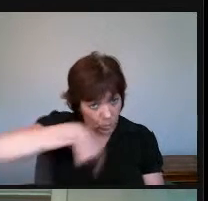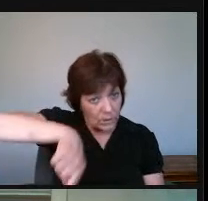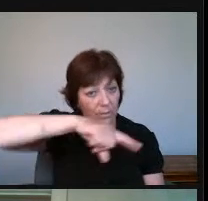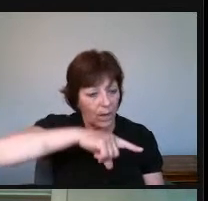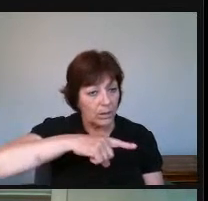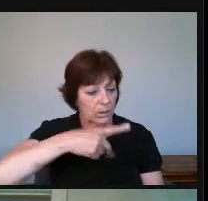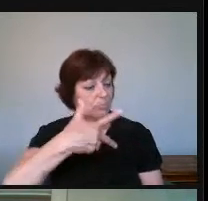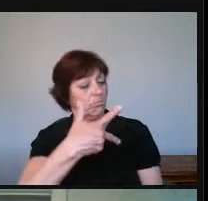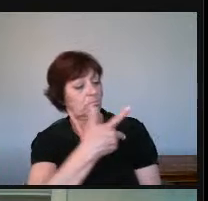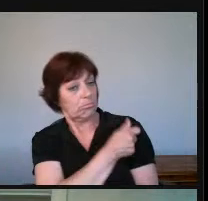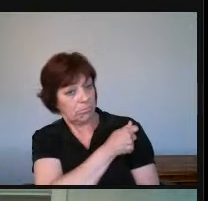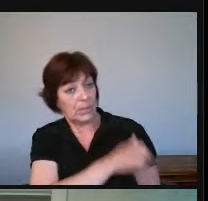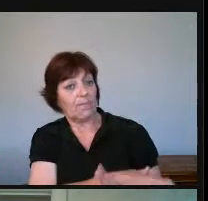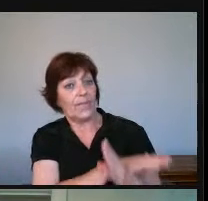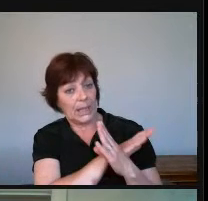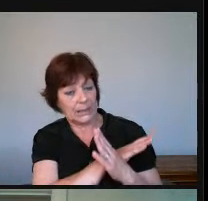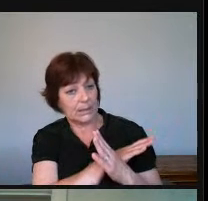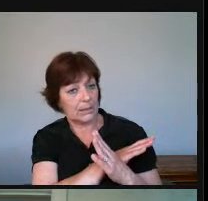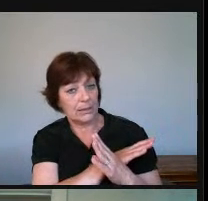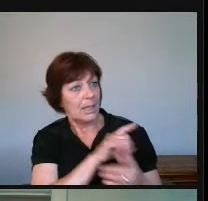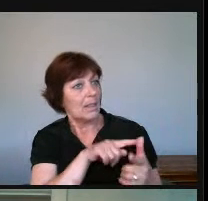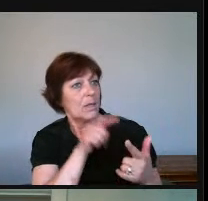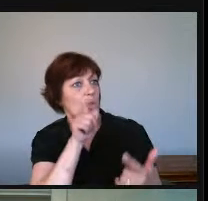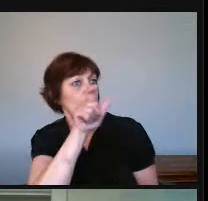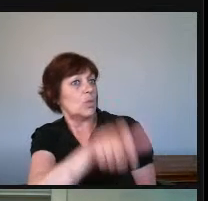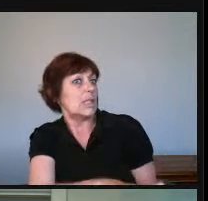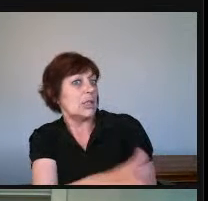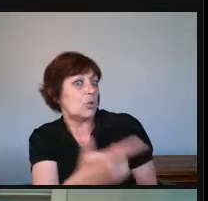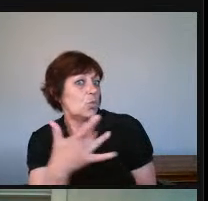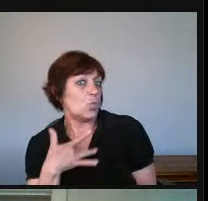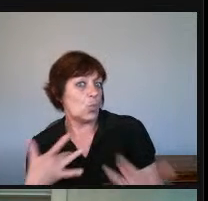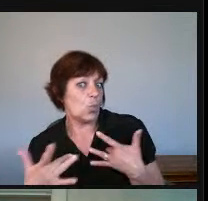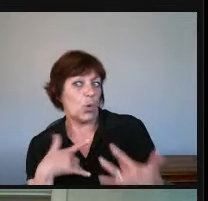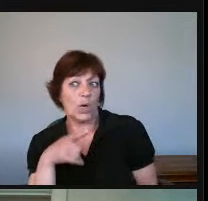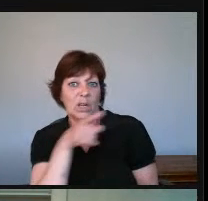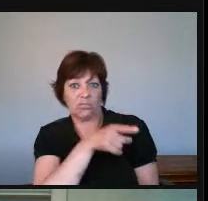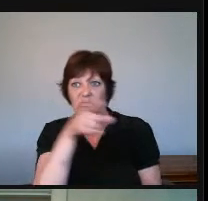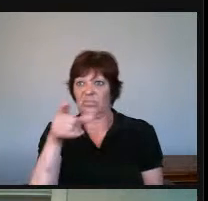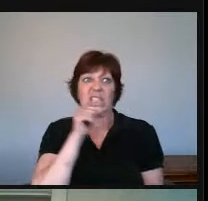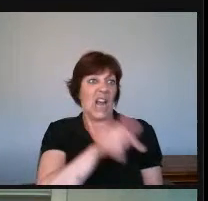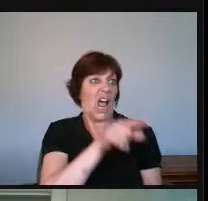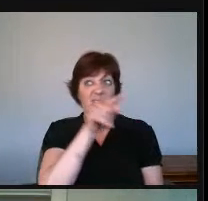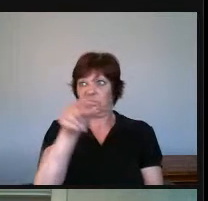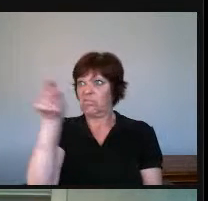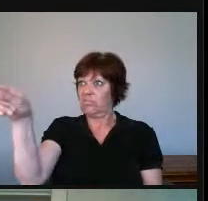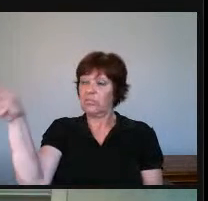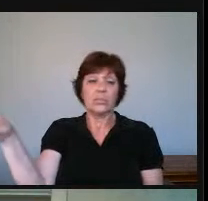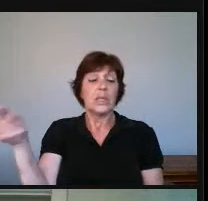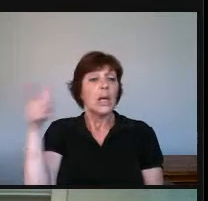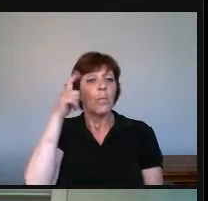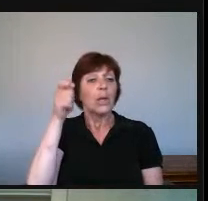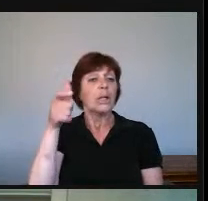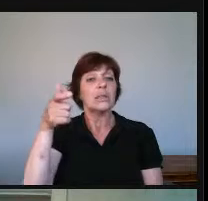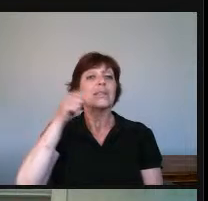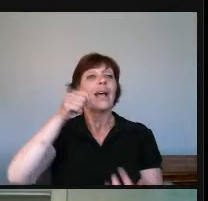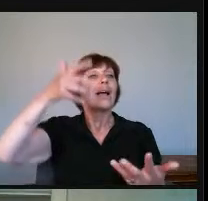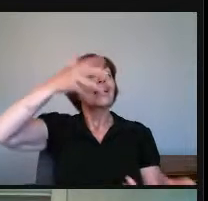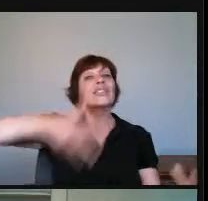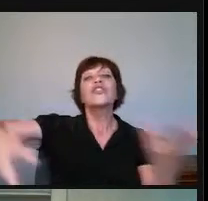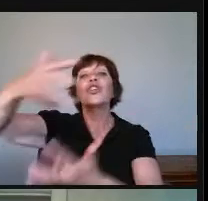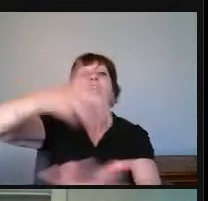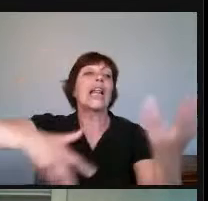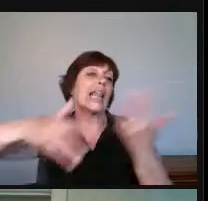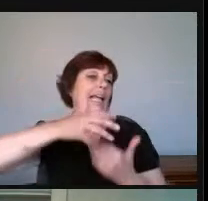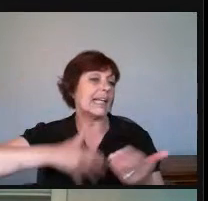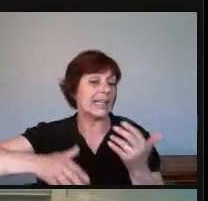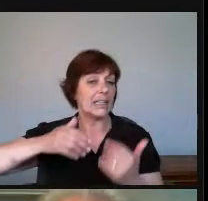vaccinated, then we don't really need to worry about the people who are not vaccinated, because the virus will not be circulating. We know that when they talk about